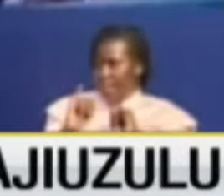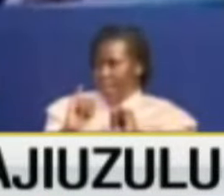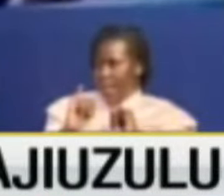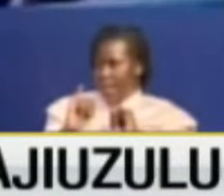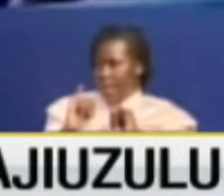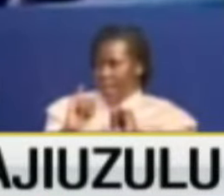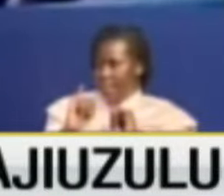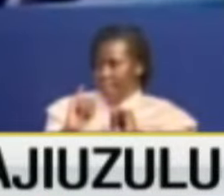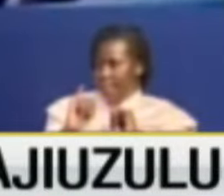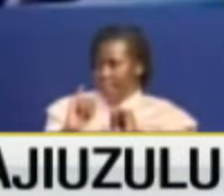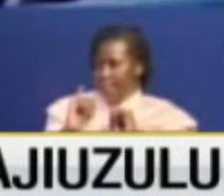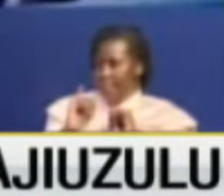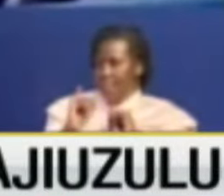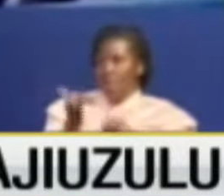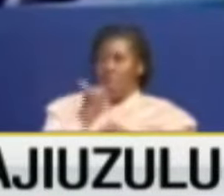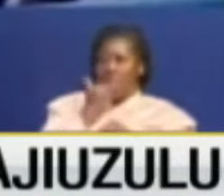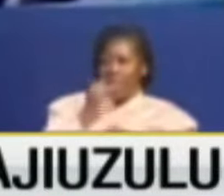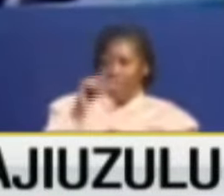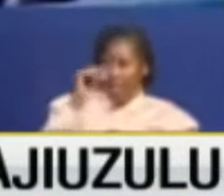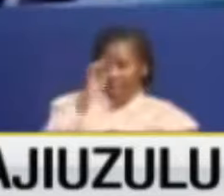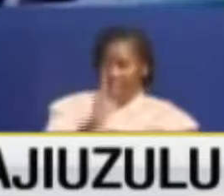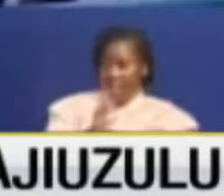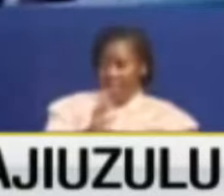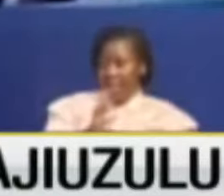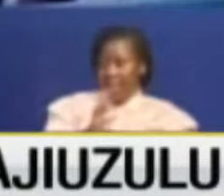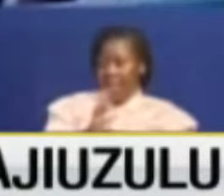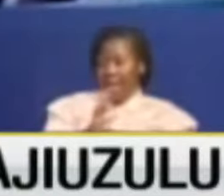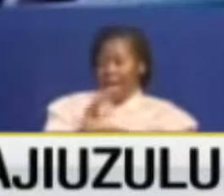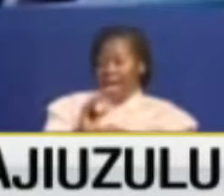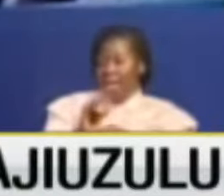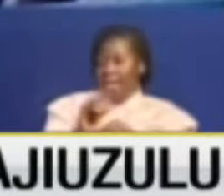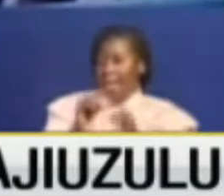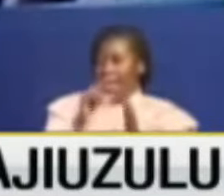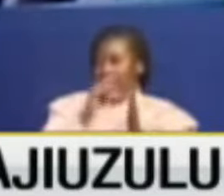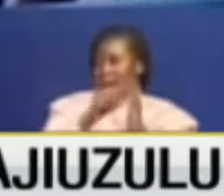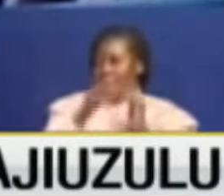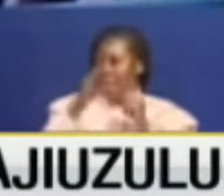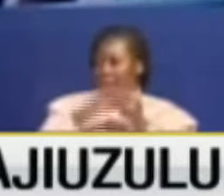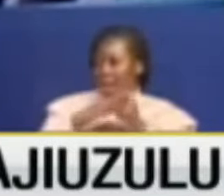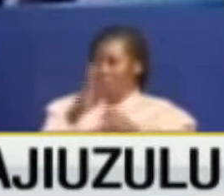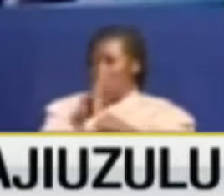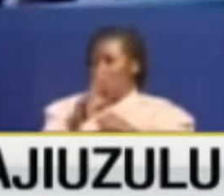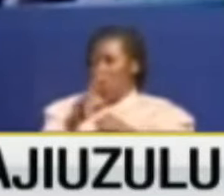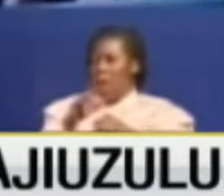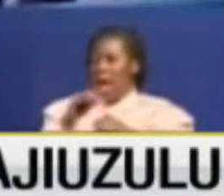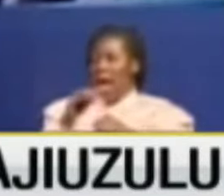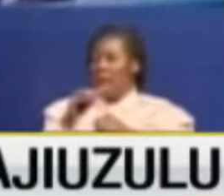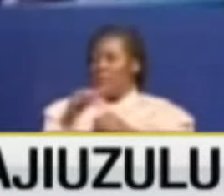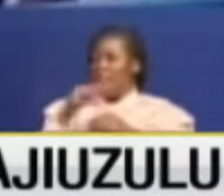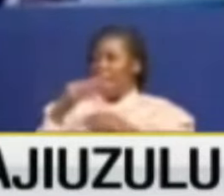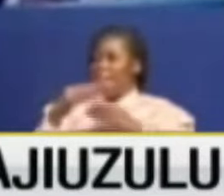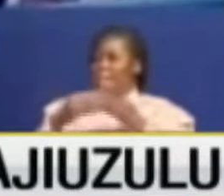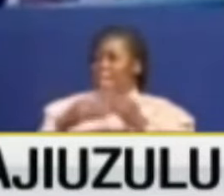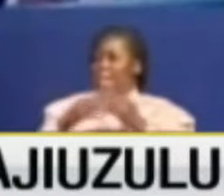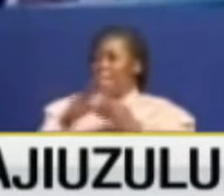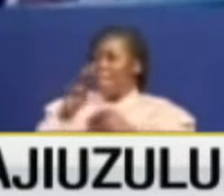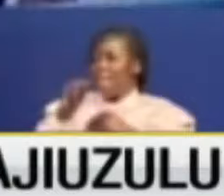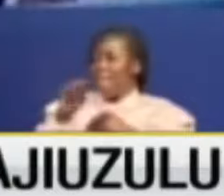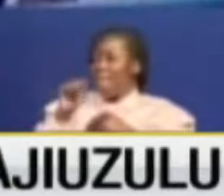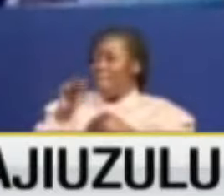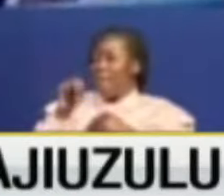problems. Ground 3, paragraph 9, use of a manual payroll to pay